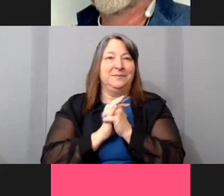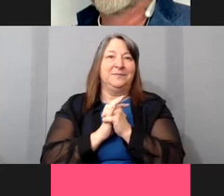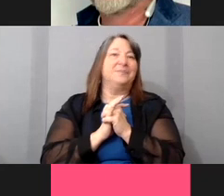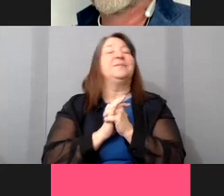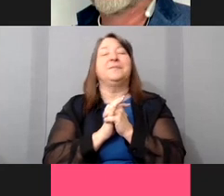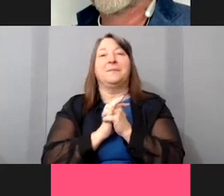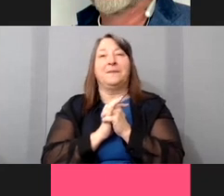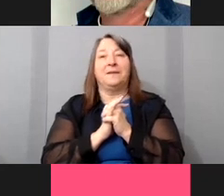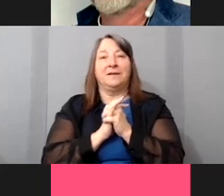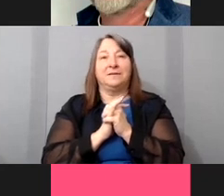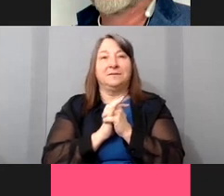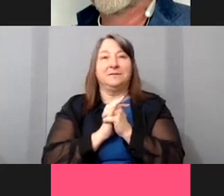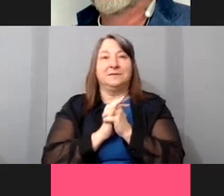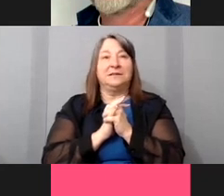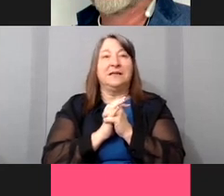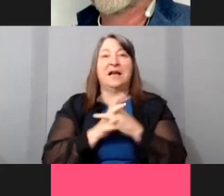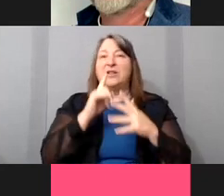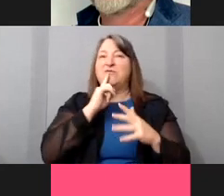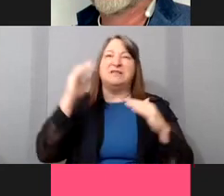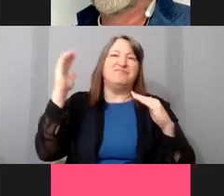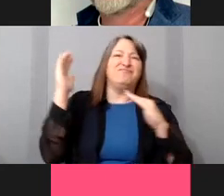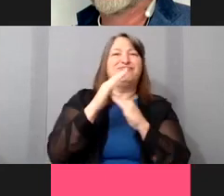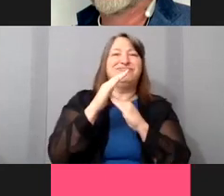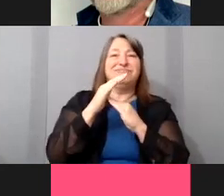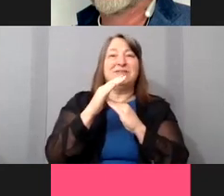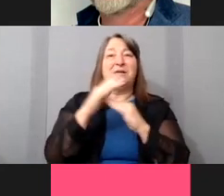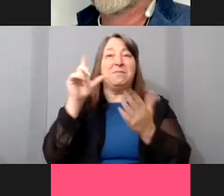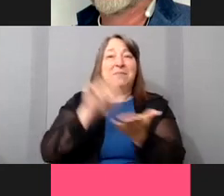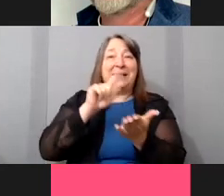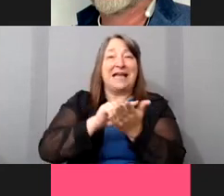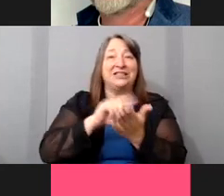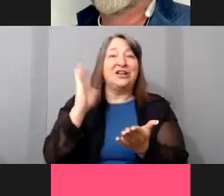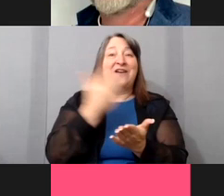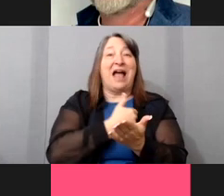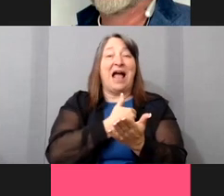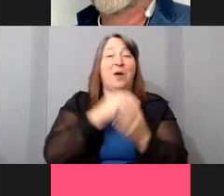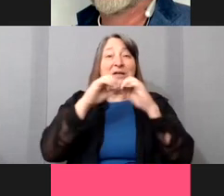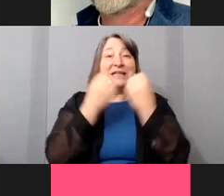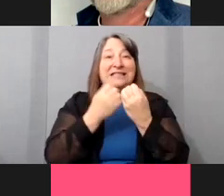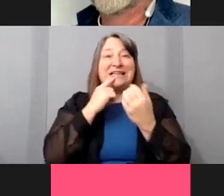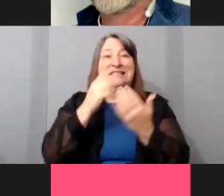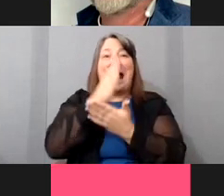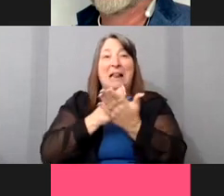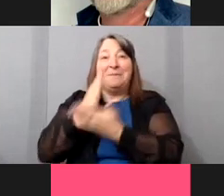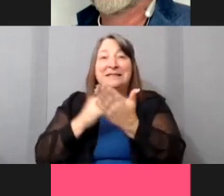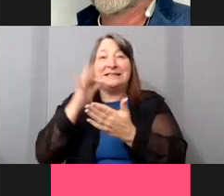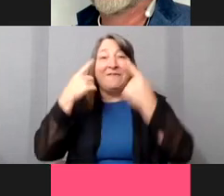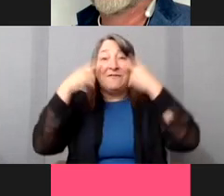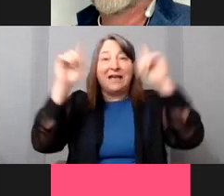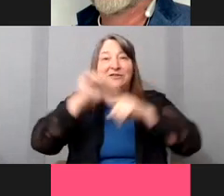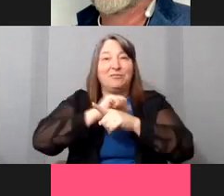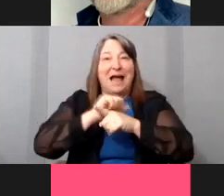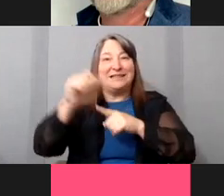So probably the signature publication of our organization is something called the Elements of Effective Practice for Mentoring. And if